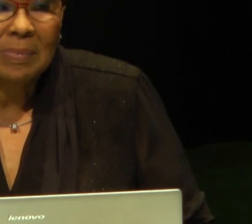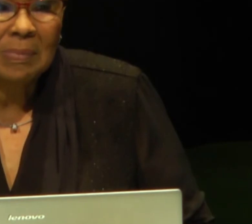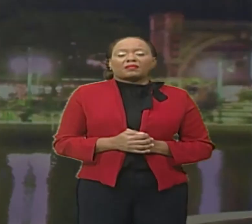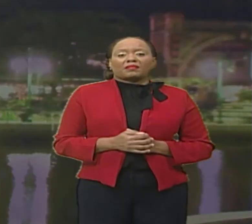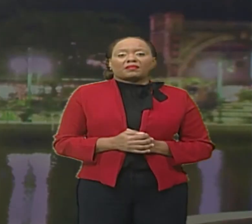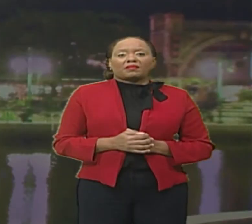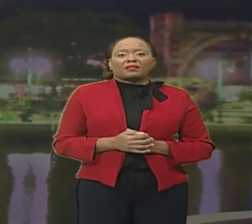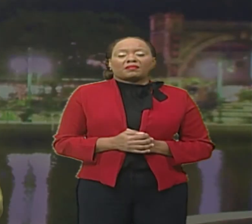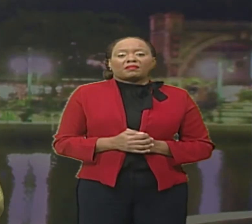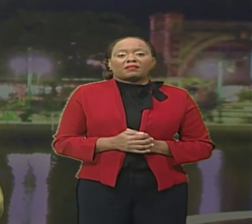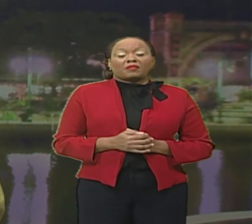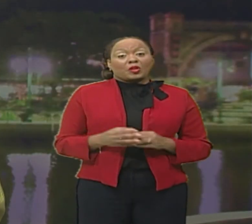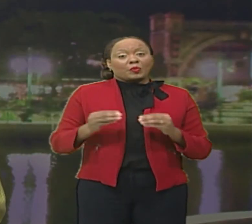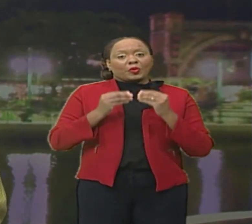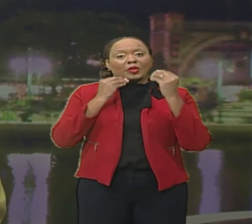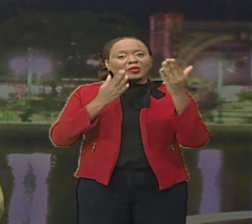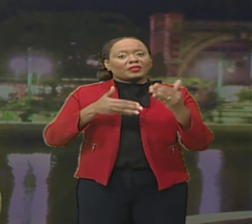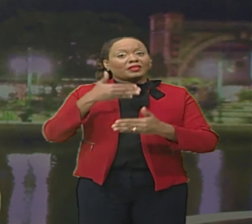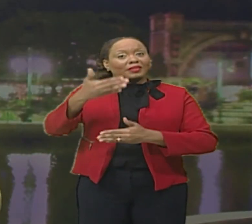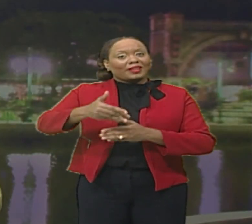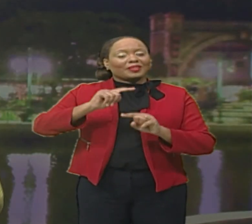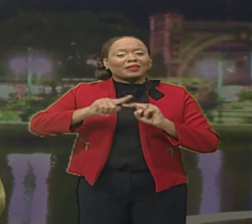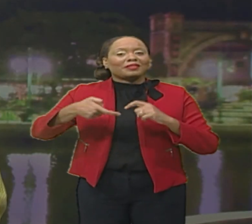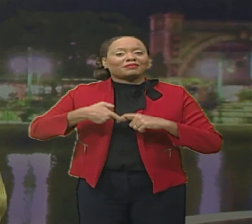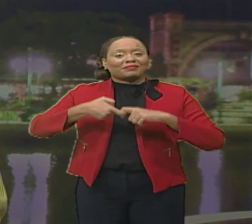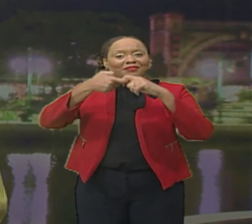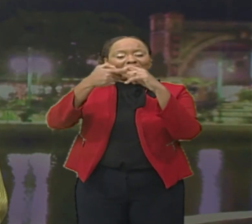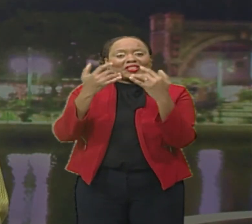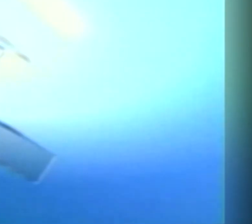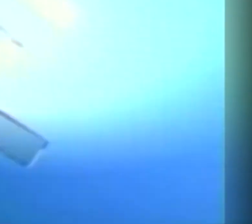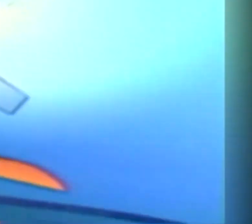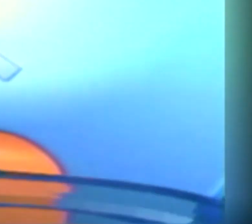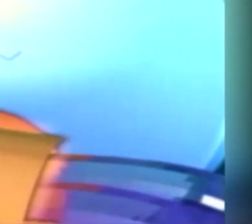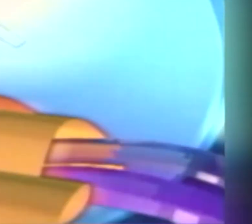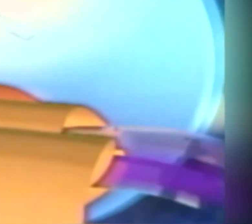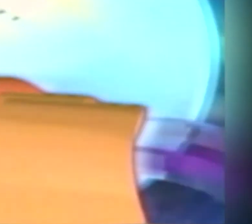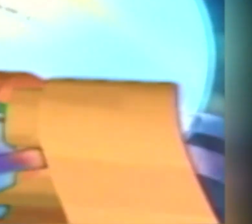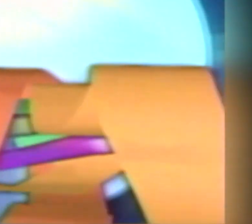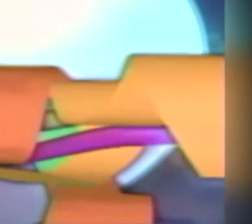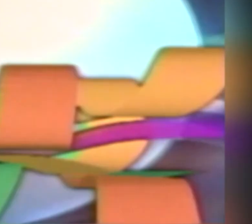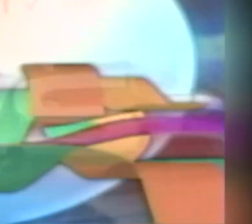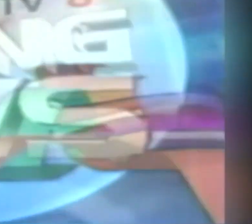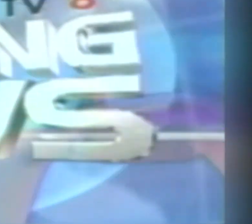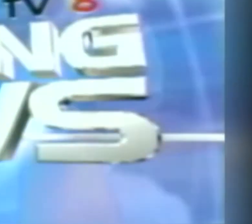dressed. And there's more news coming up after this break. Stay with us.